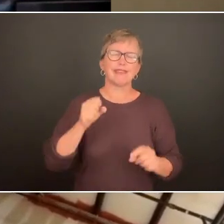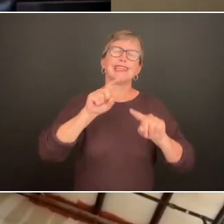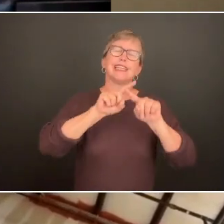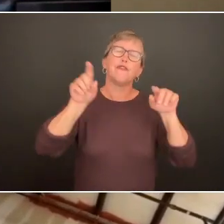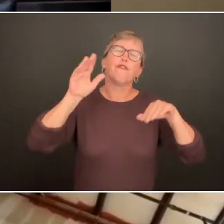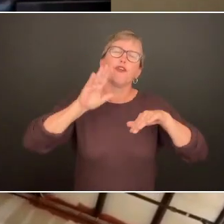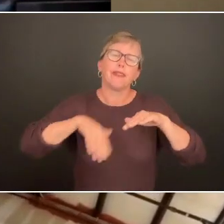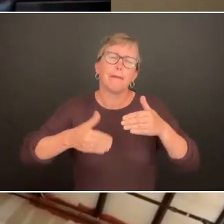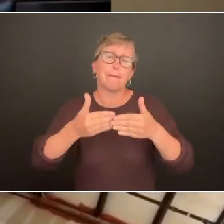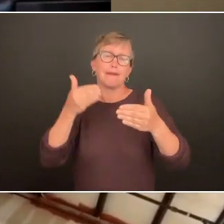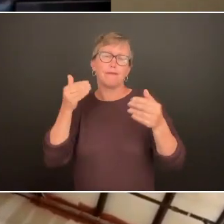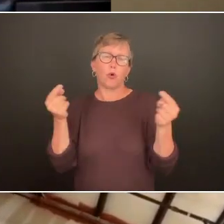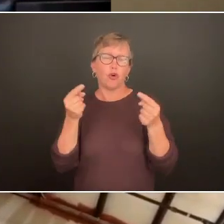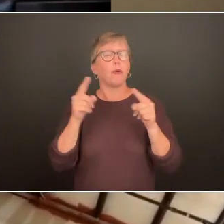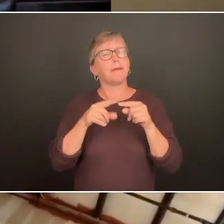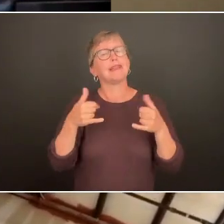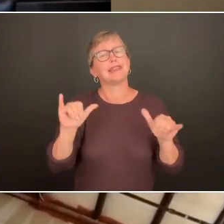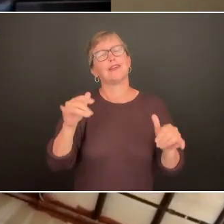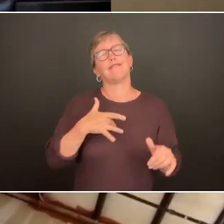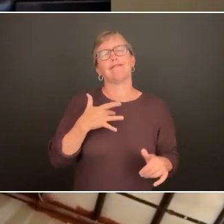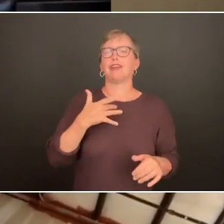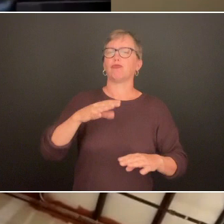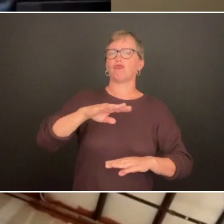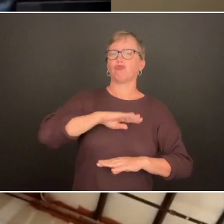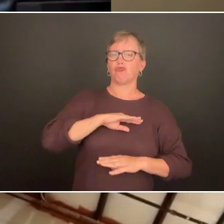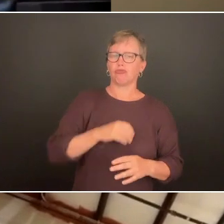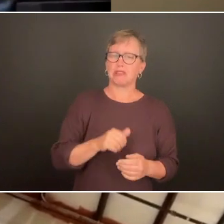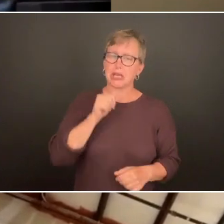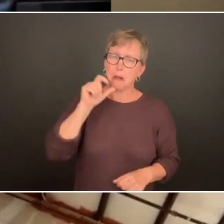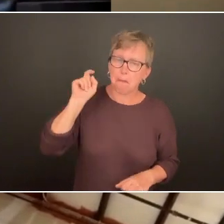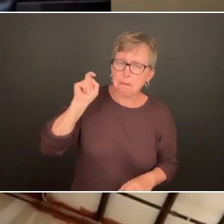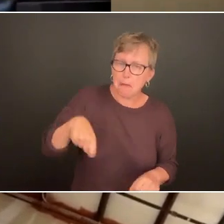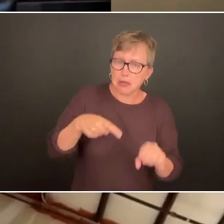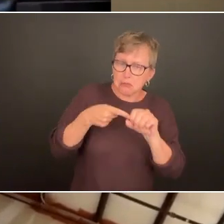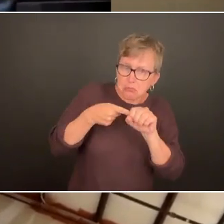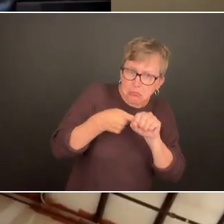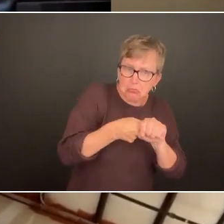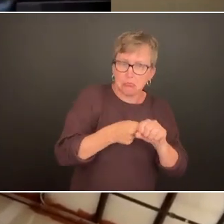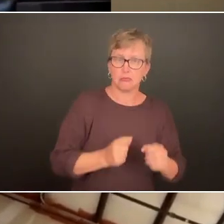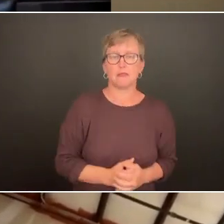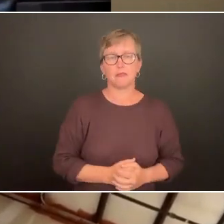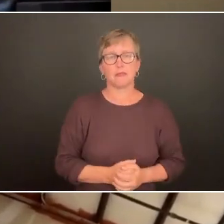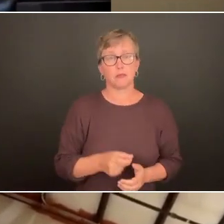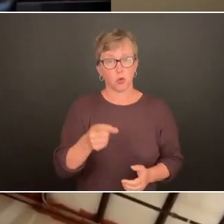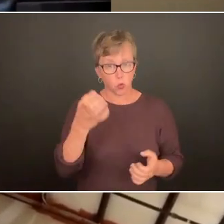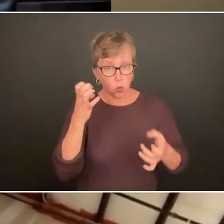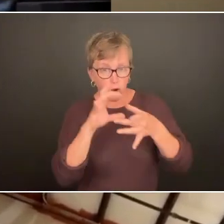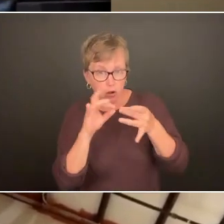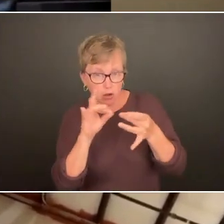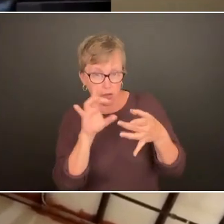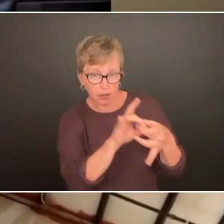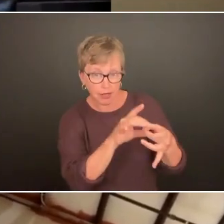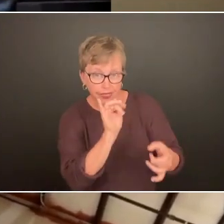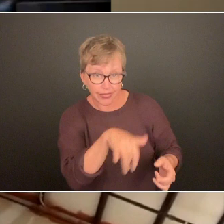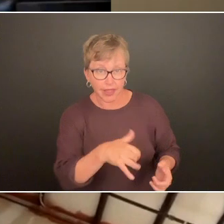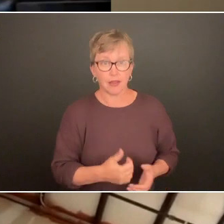from pre-injury, but no less satisfying. It's not all about penetration. Do you